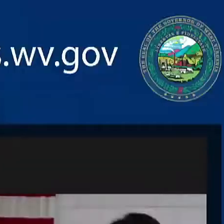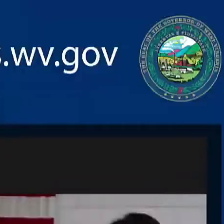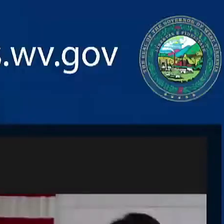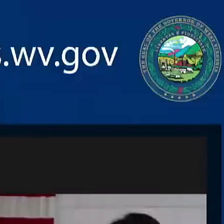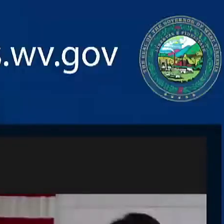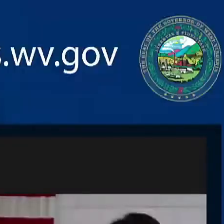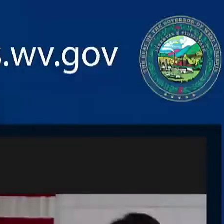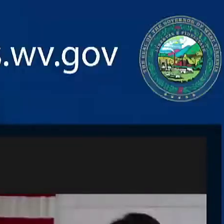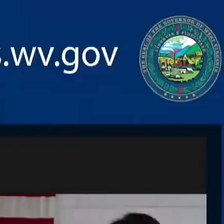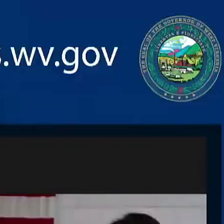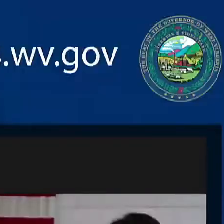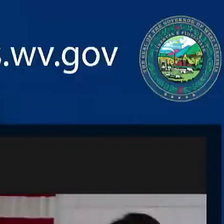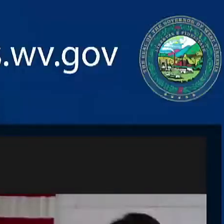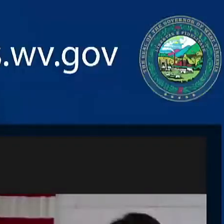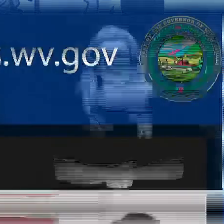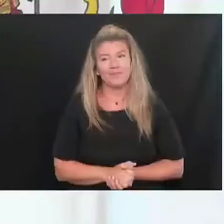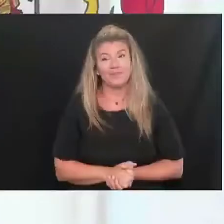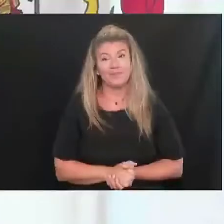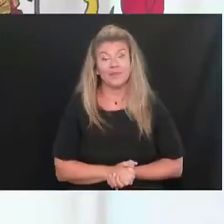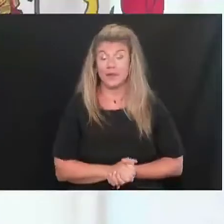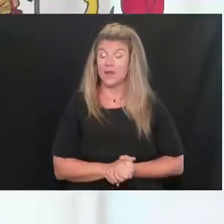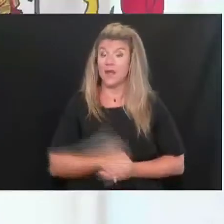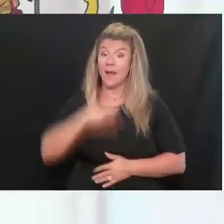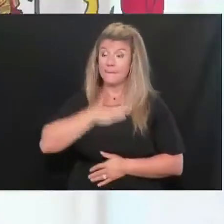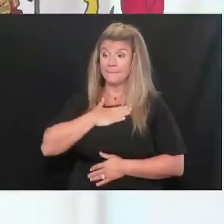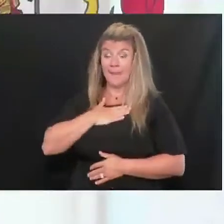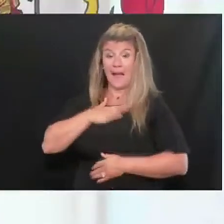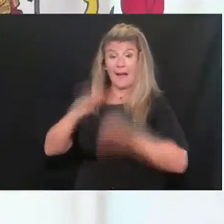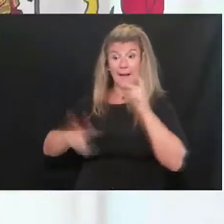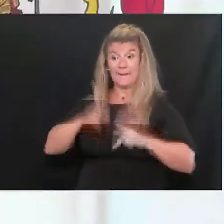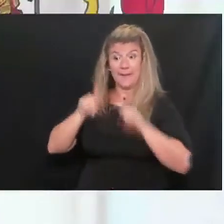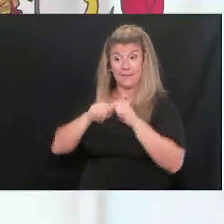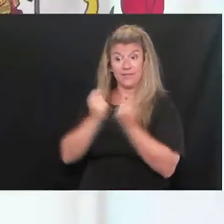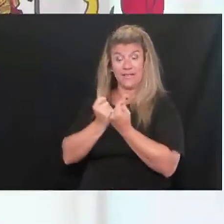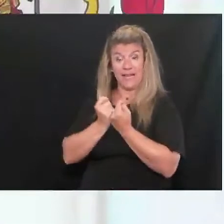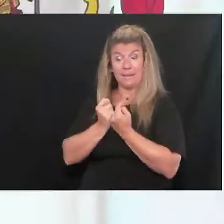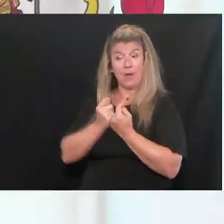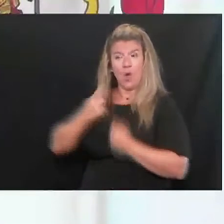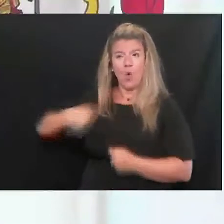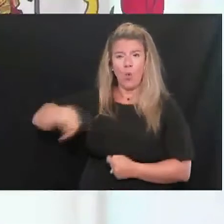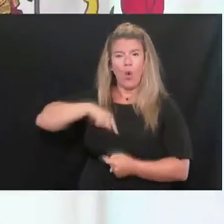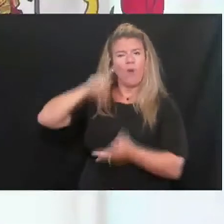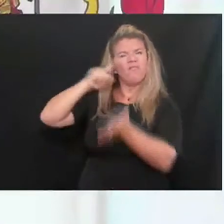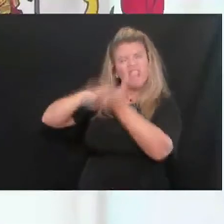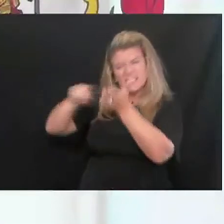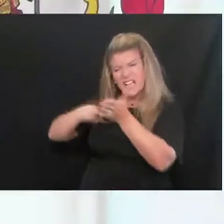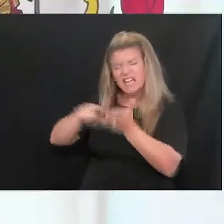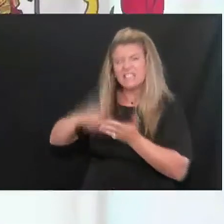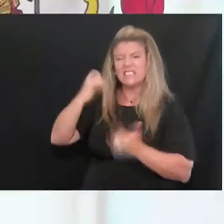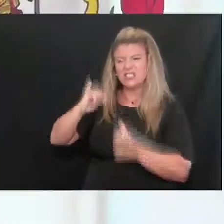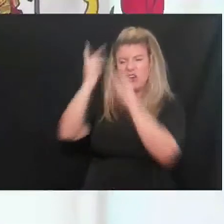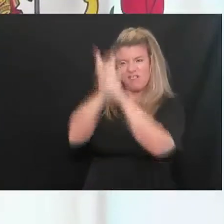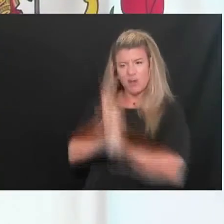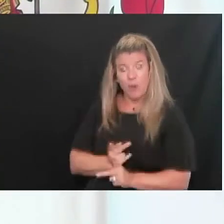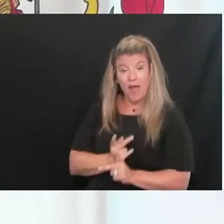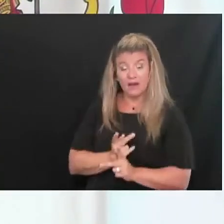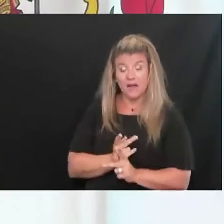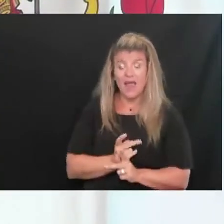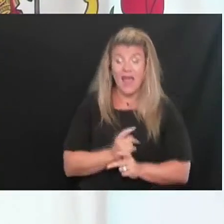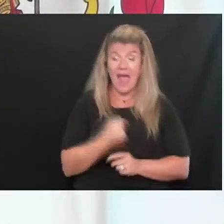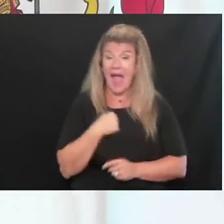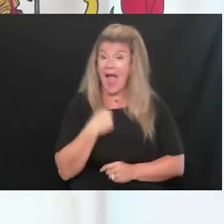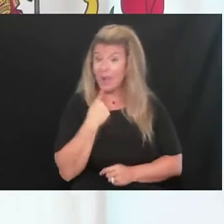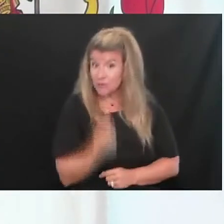Stephen, you know, my people would tell you that everybody's still looking at that and all that and everything. I would tell you